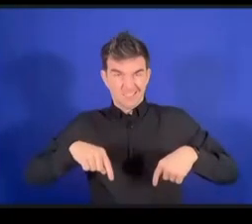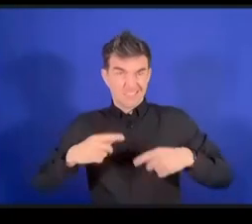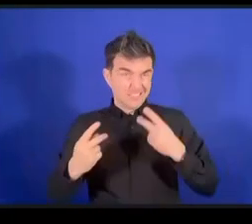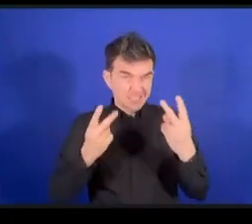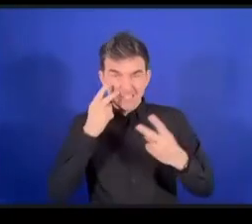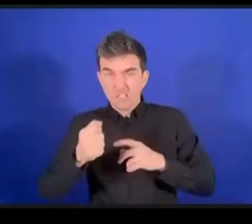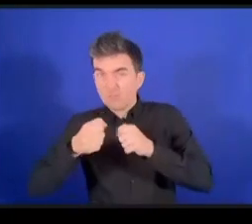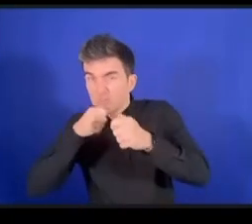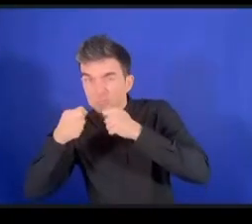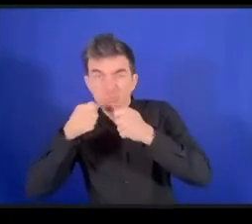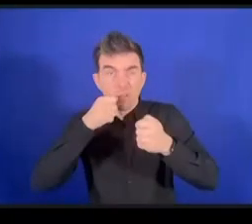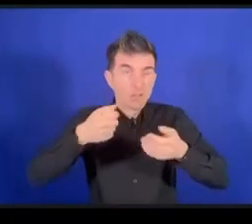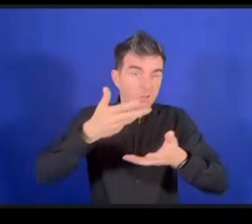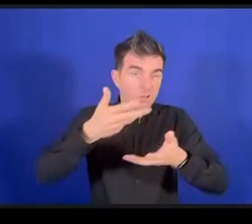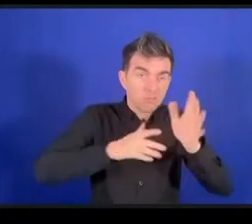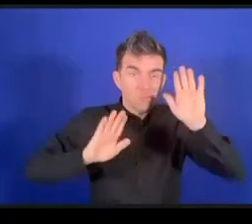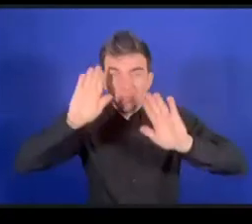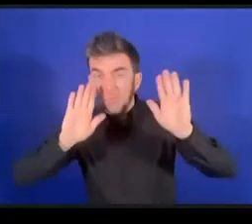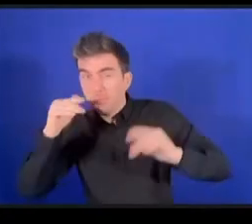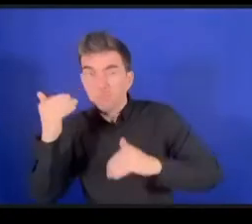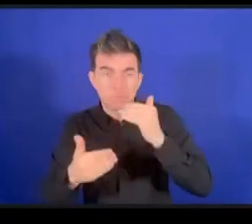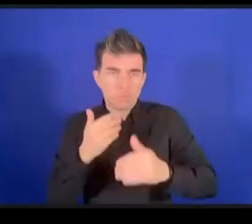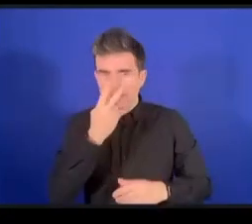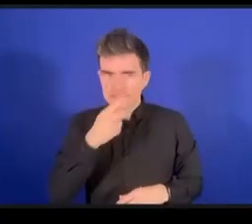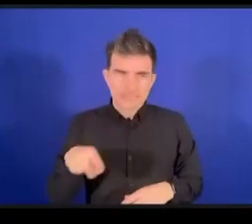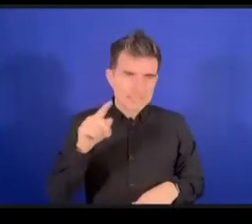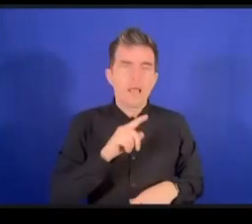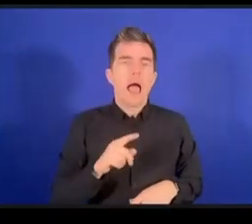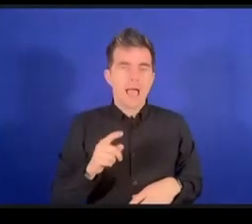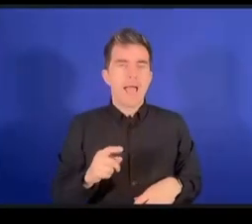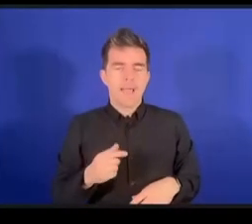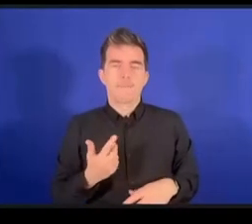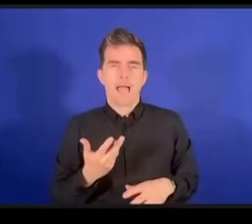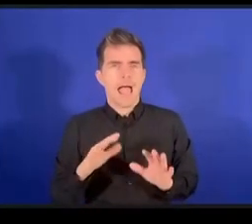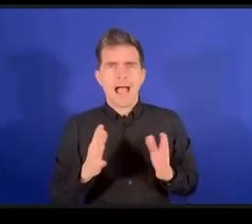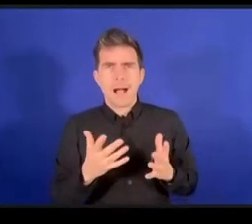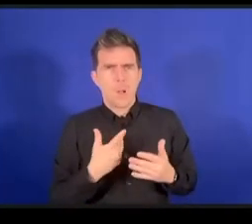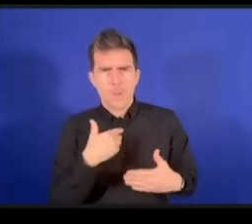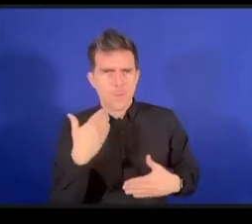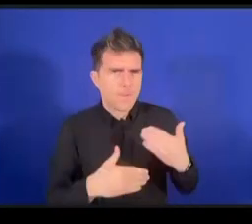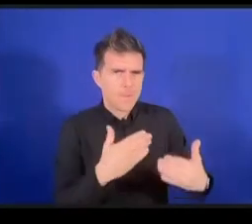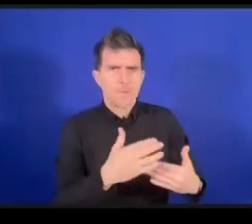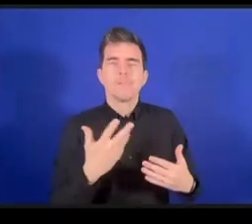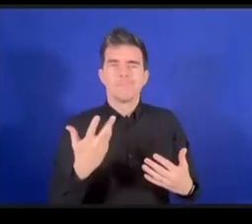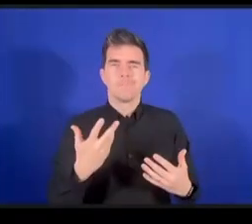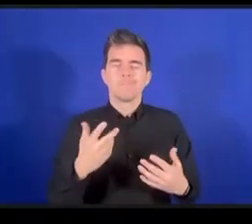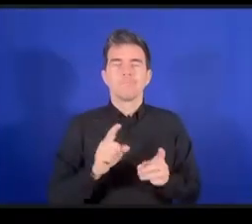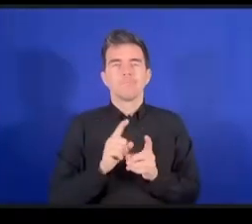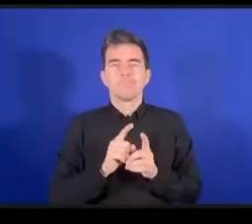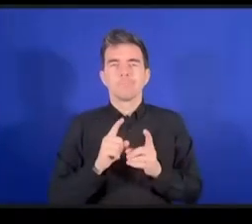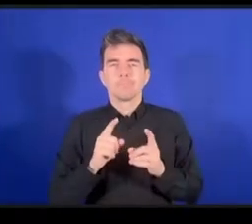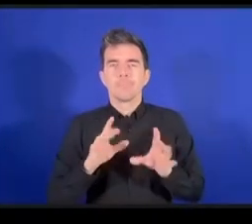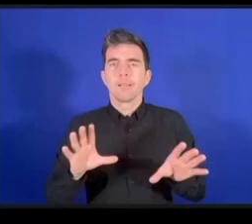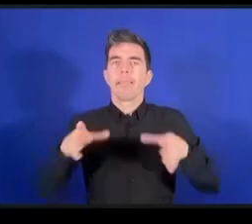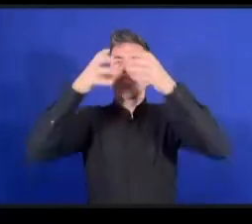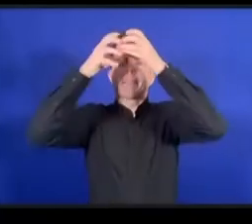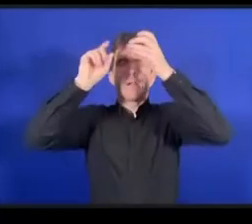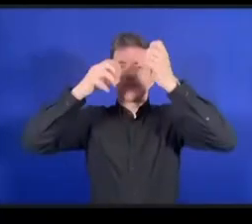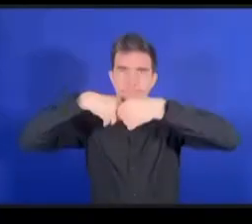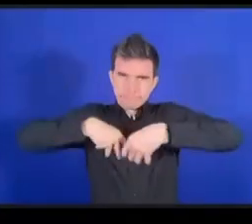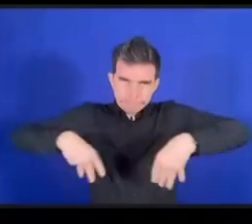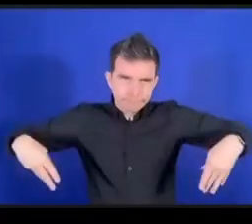that dialogue, for that collaboration and common deliberations. So we have to bring something